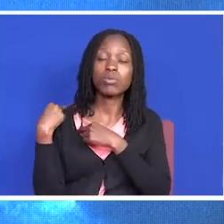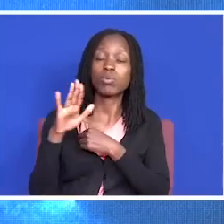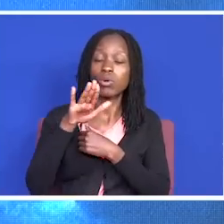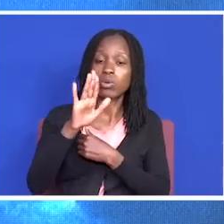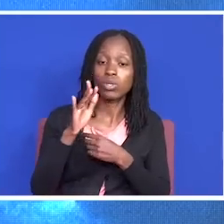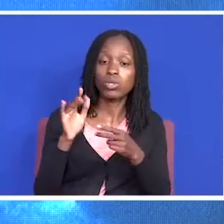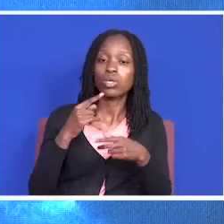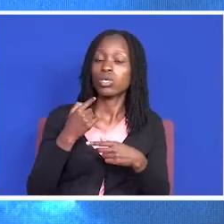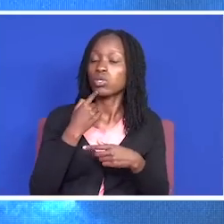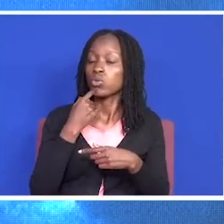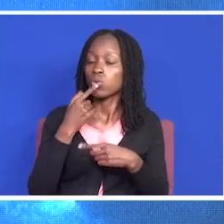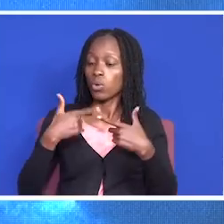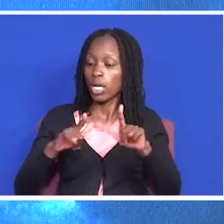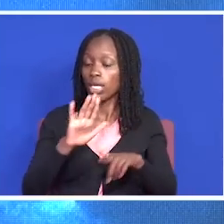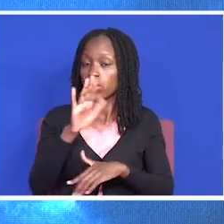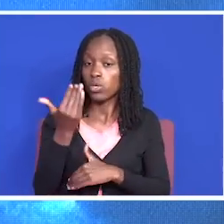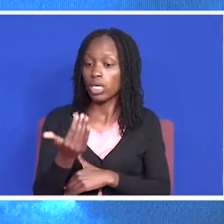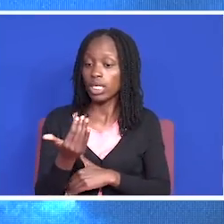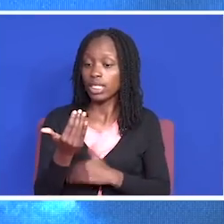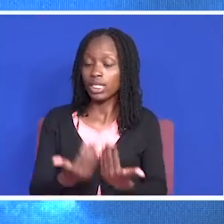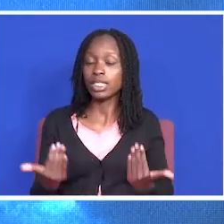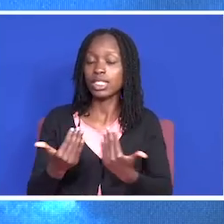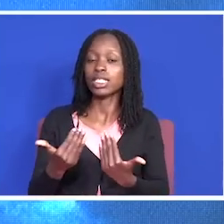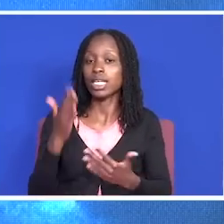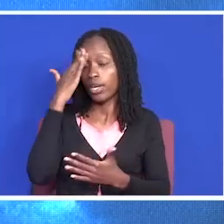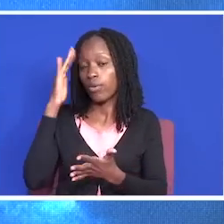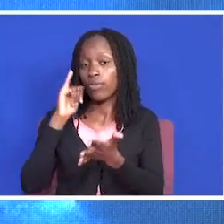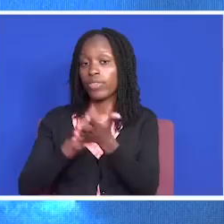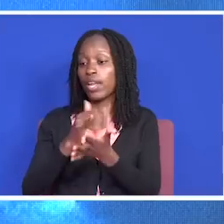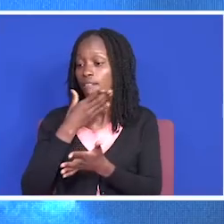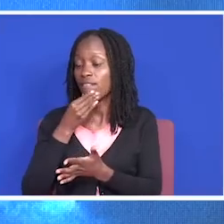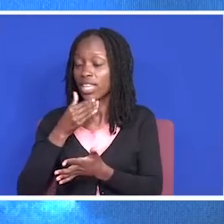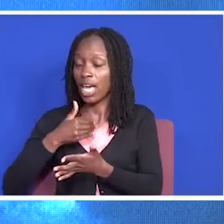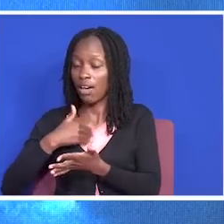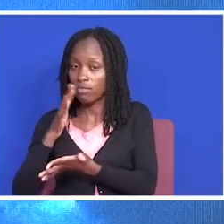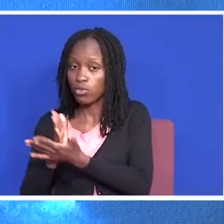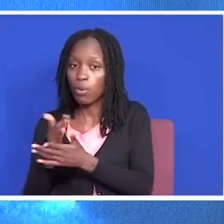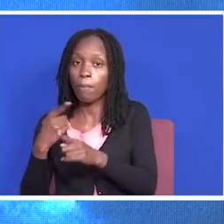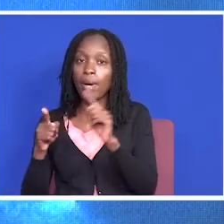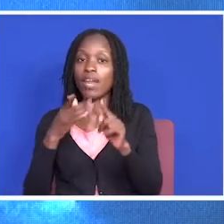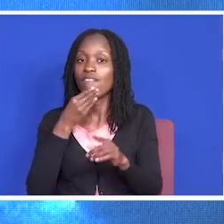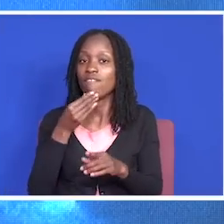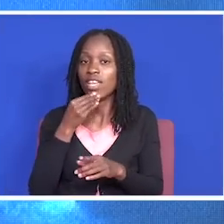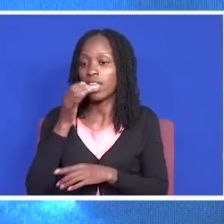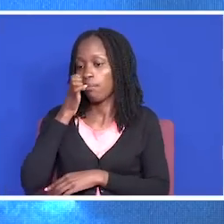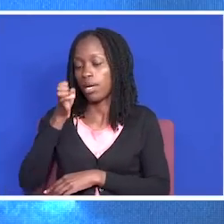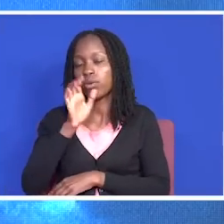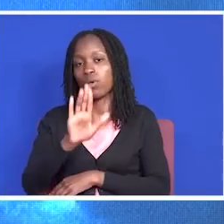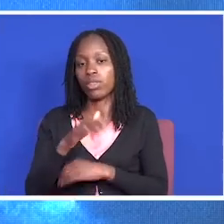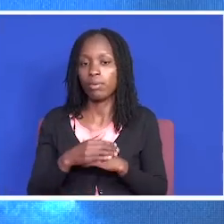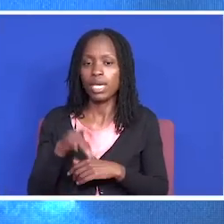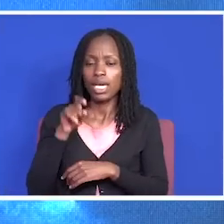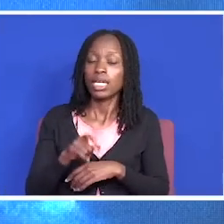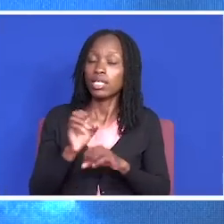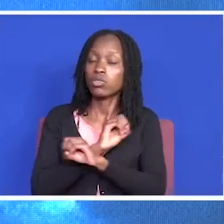know he has a father, although the father has absconded his duties. He needs to be clear